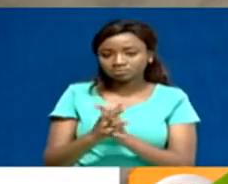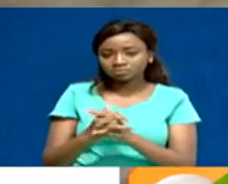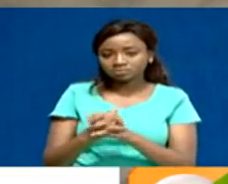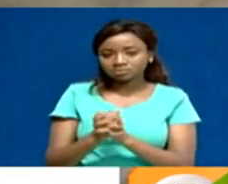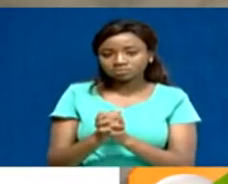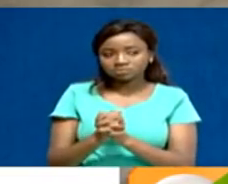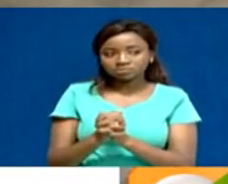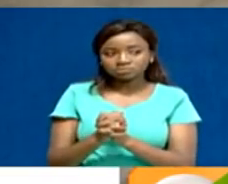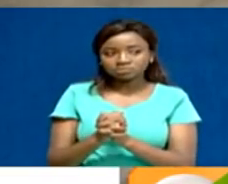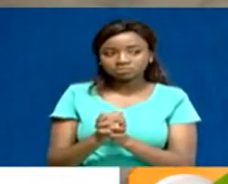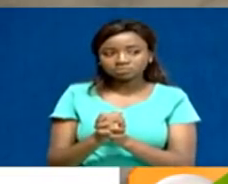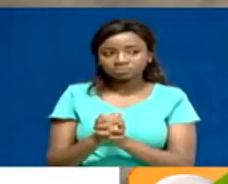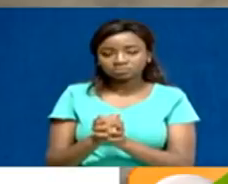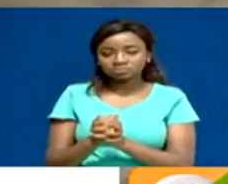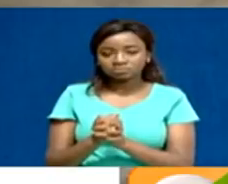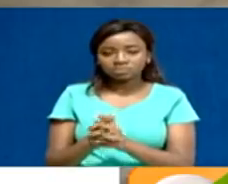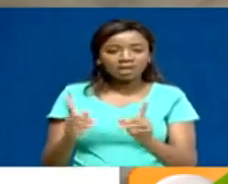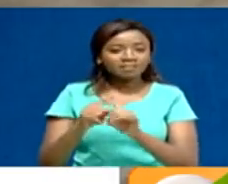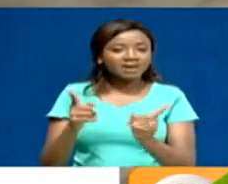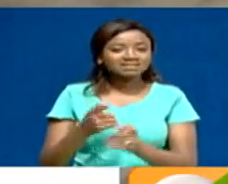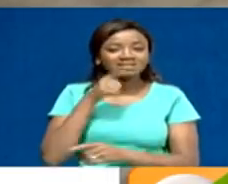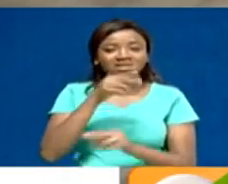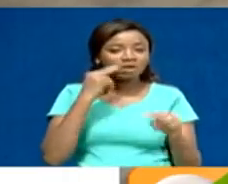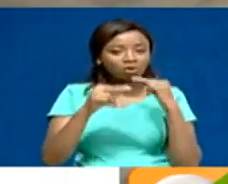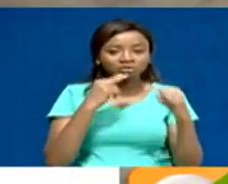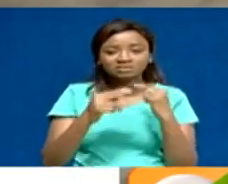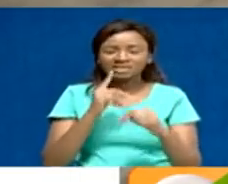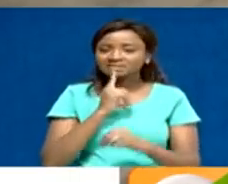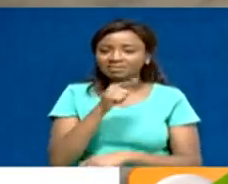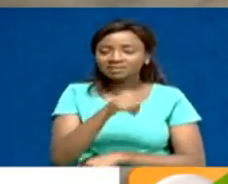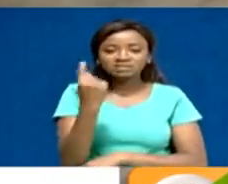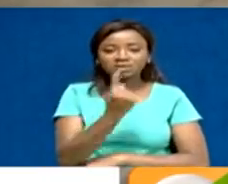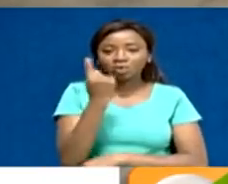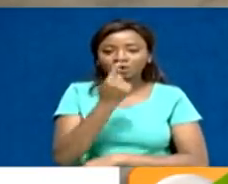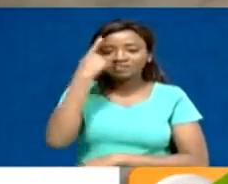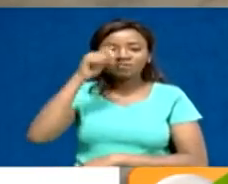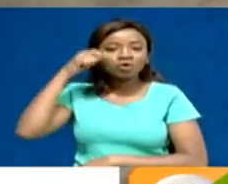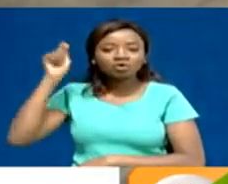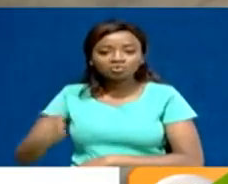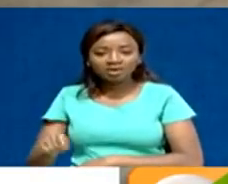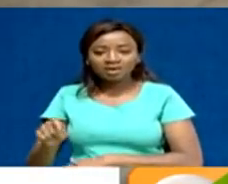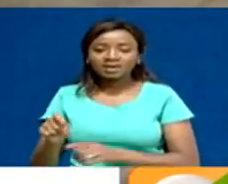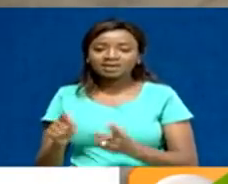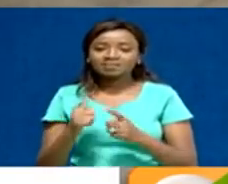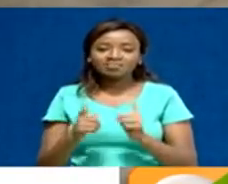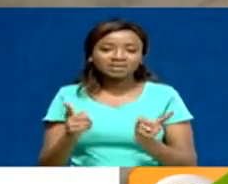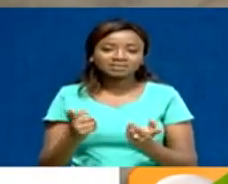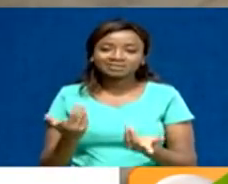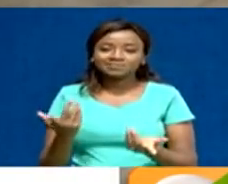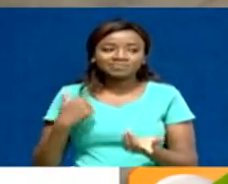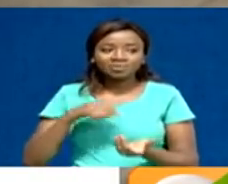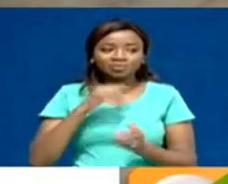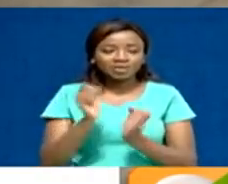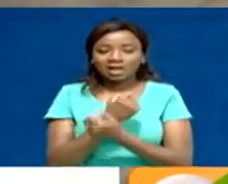tuko hapa, hatuwezi kuwa admitted kwa hii hoteli yao, wanasema it's set for Ukrainian. Okay. So wanasema tuende Warsaw ni town ya Poland.